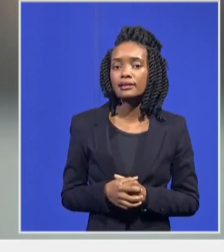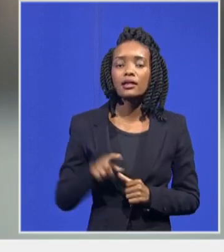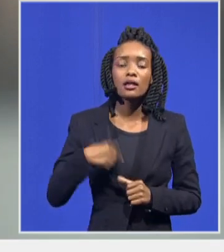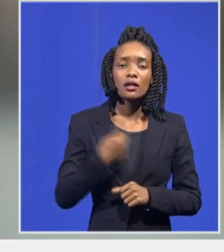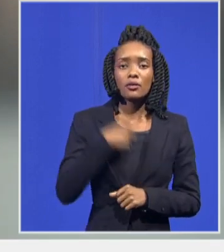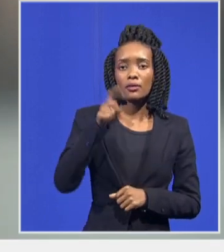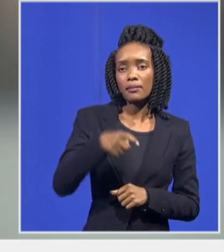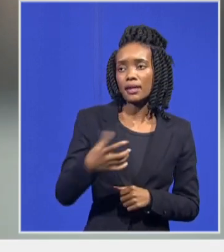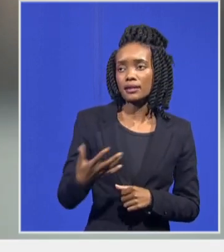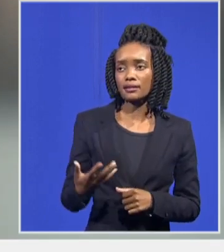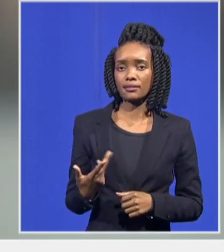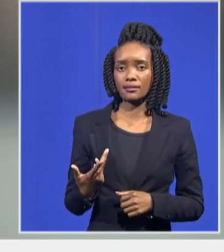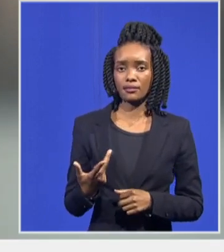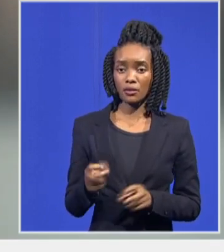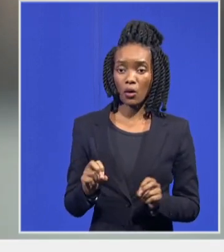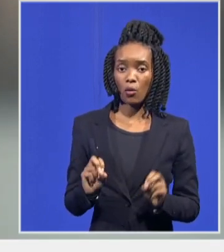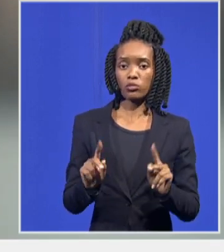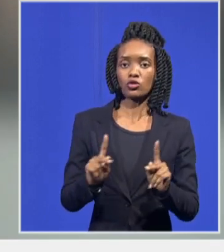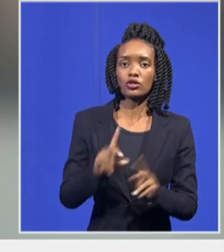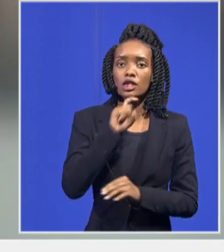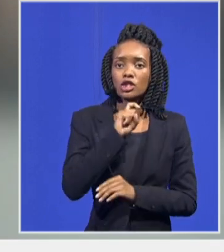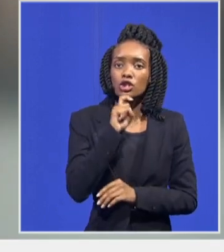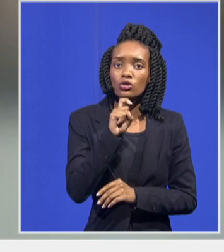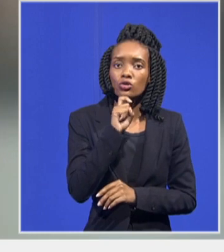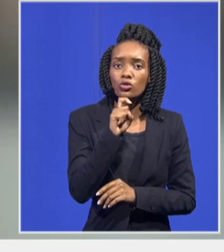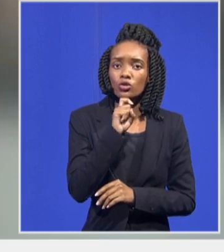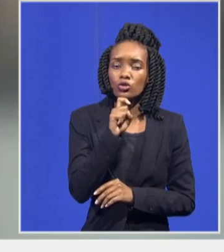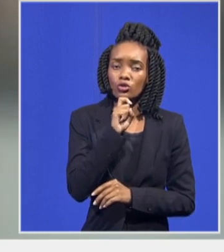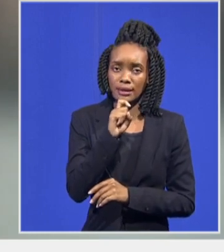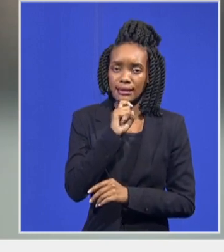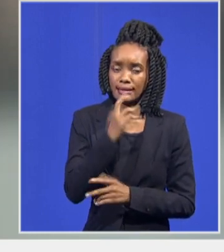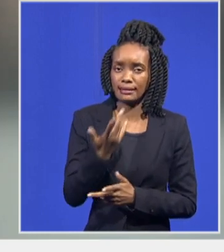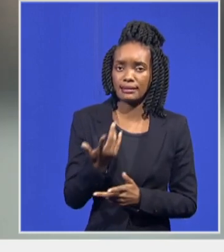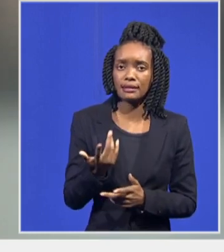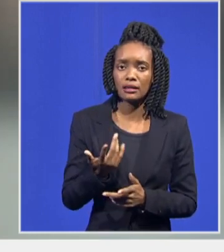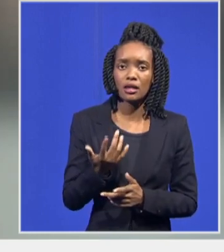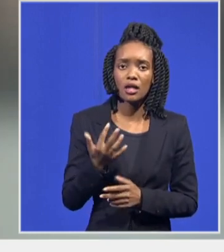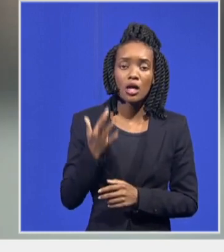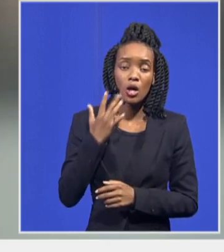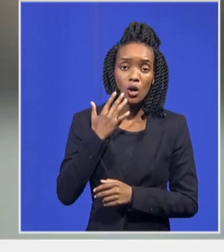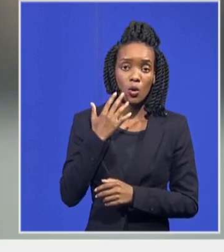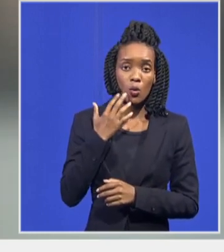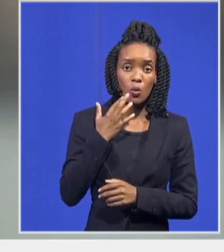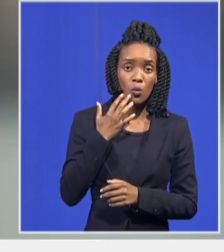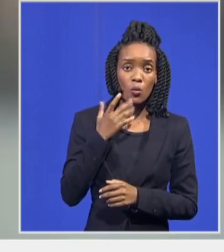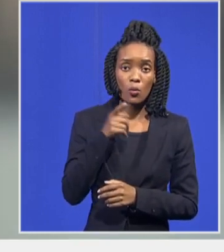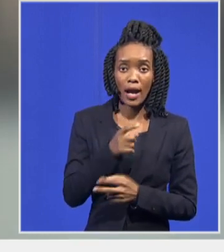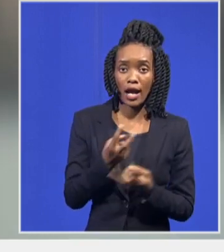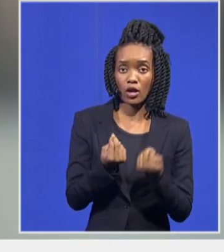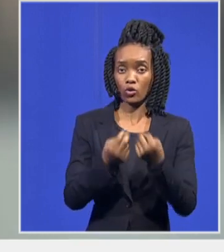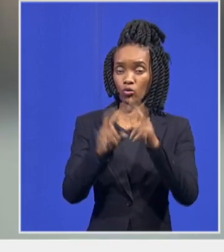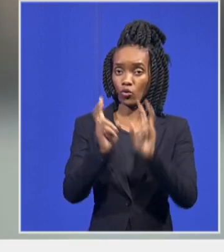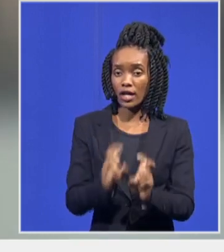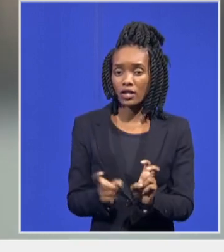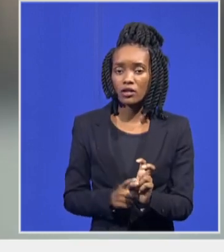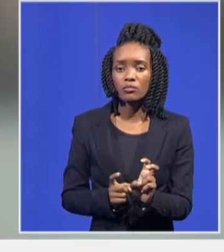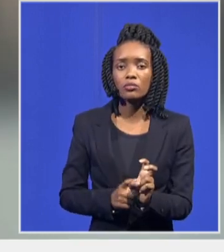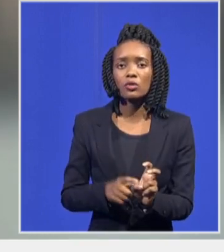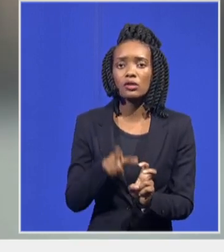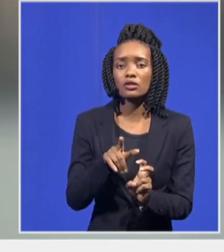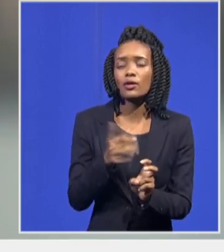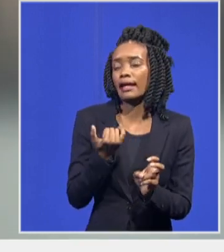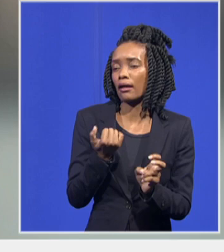be opportunistically attempting to, once we've ramped up renewables to a significant degree on the